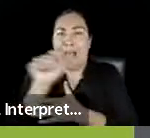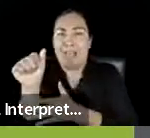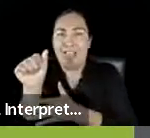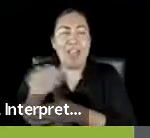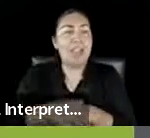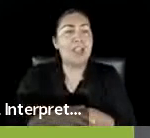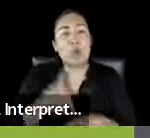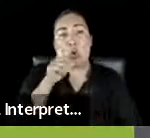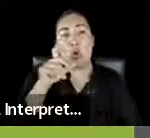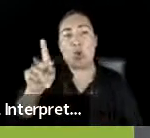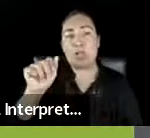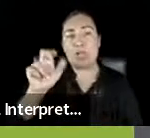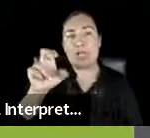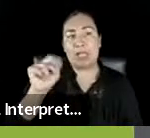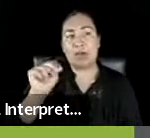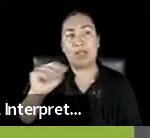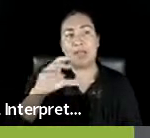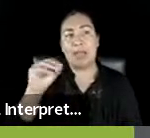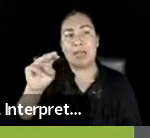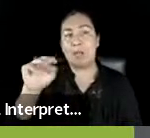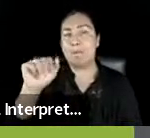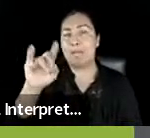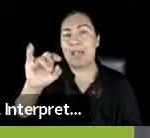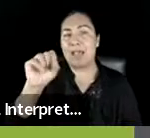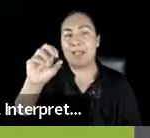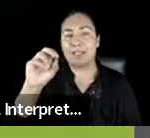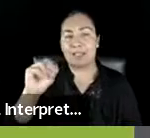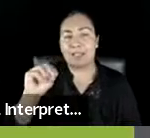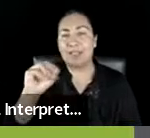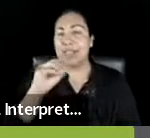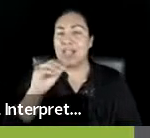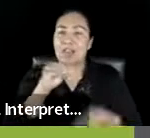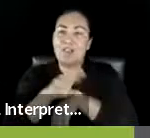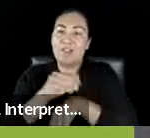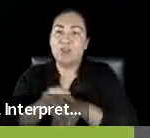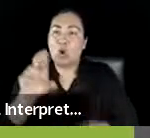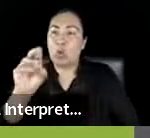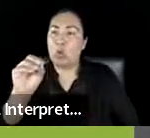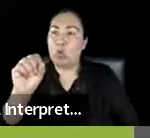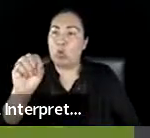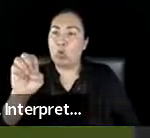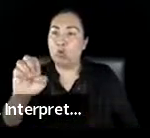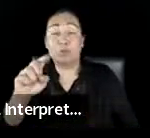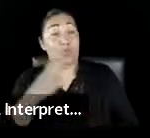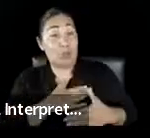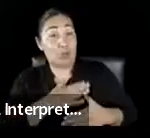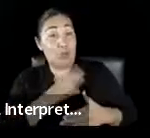filmmakers Karen Suarez, Madison Lamb, and advisor Rose Osano. Enjoy the film.